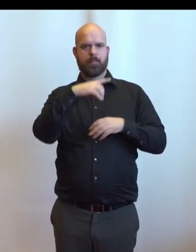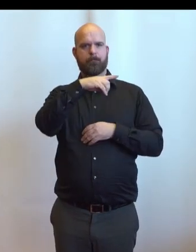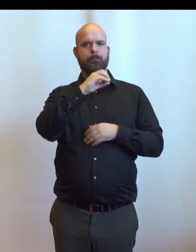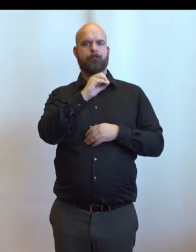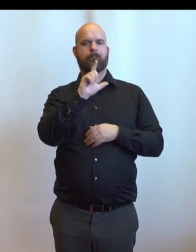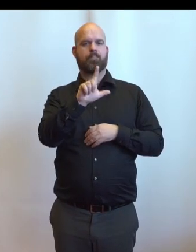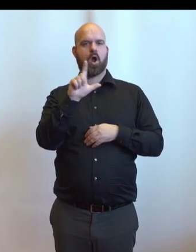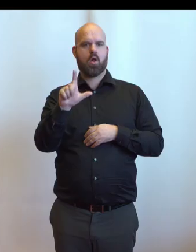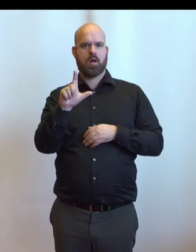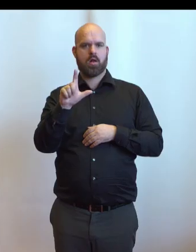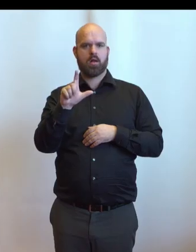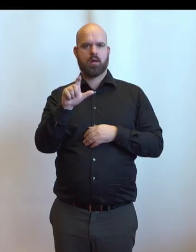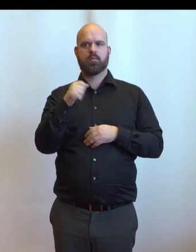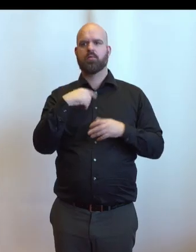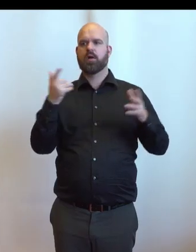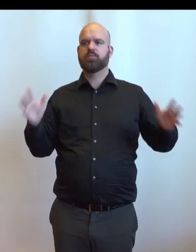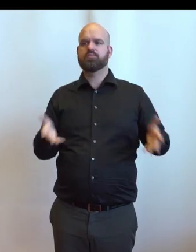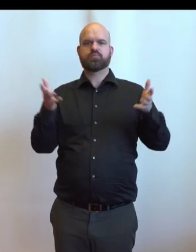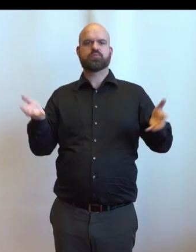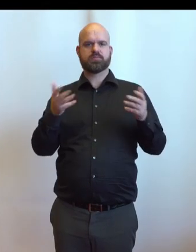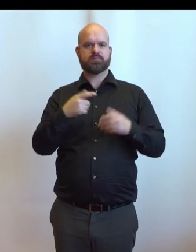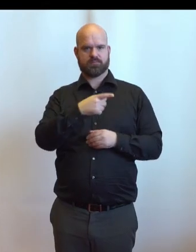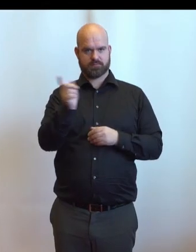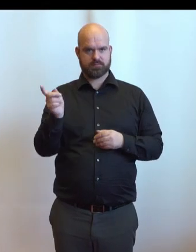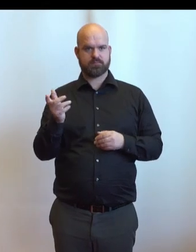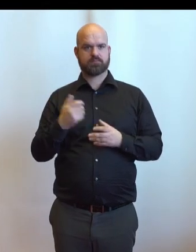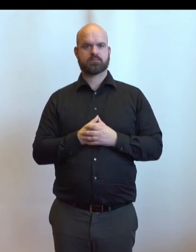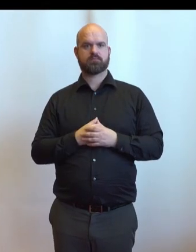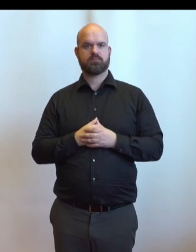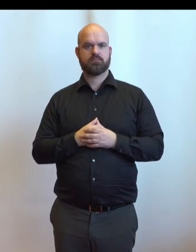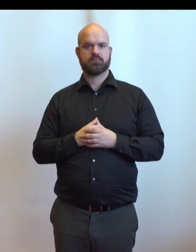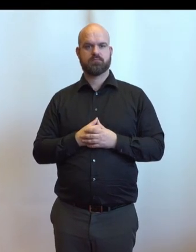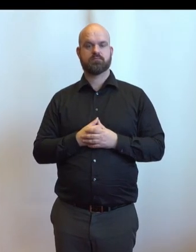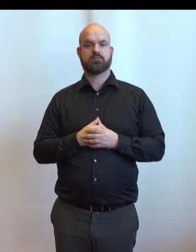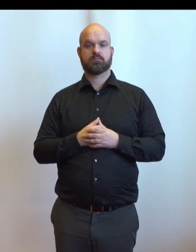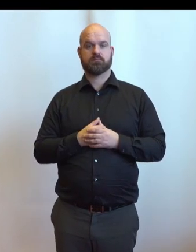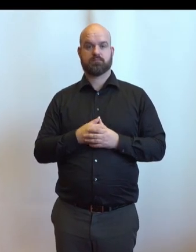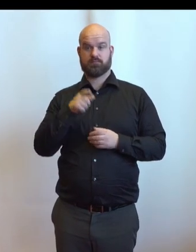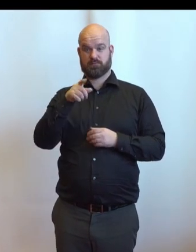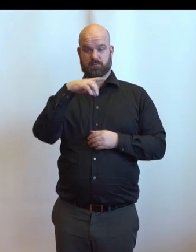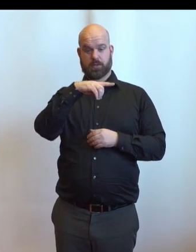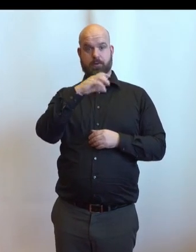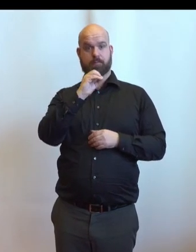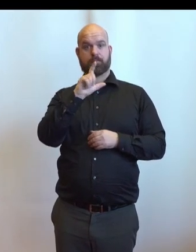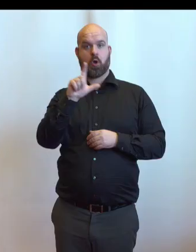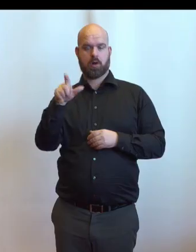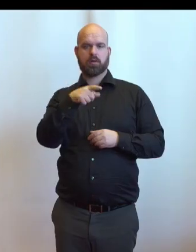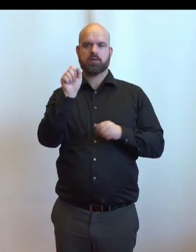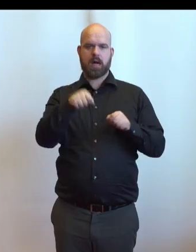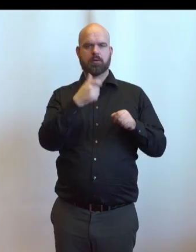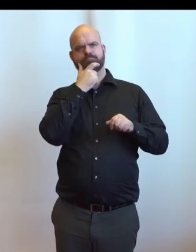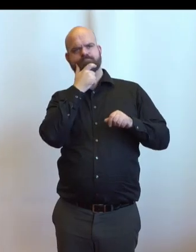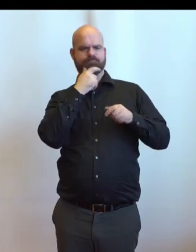check whether you will be invited, you are being invited to take part in a Slido poll, which Felipe will now put on the screen. And basically you